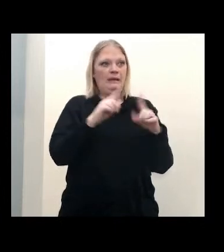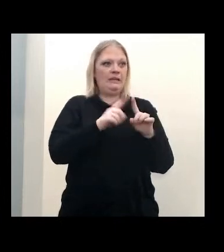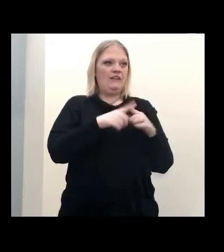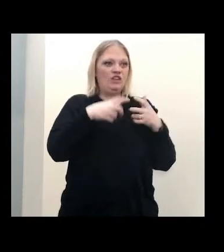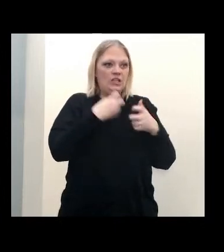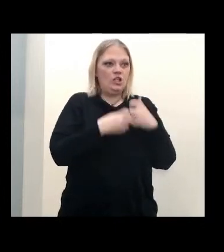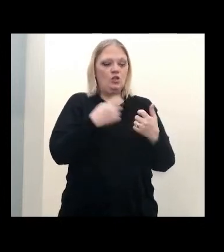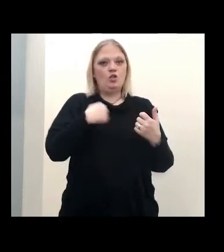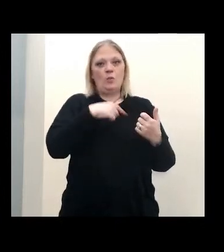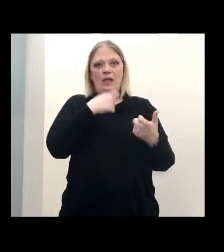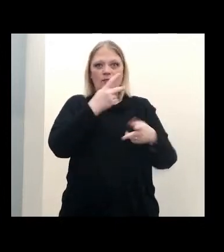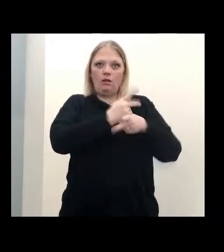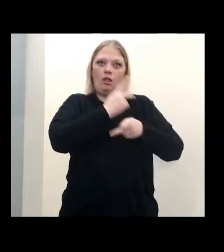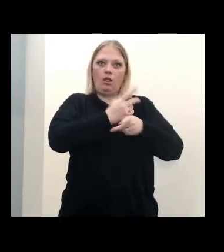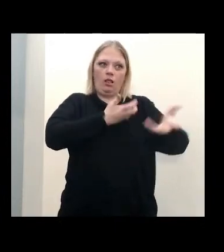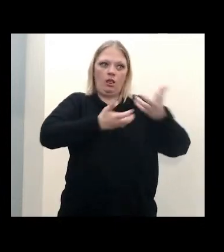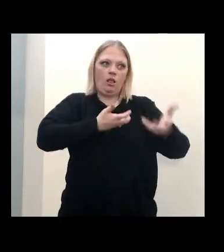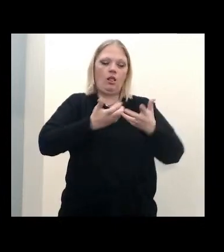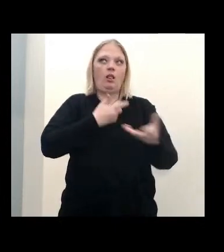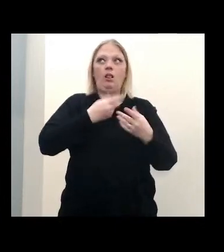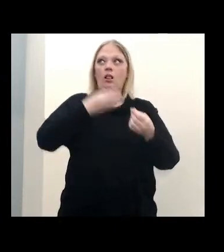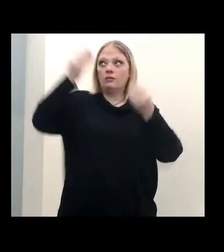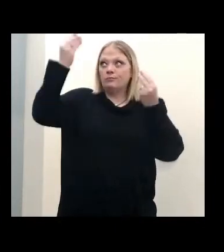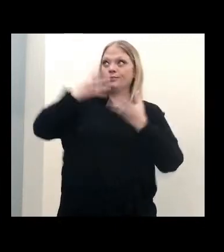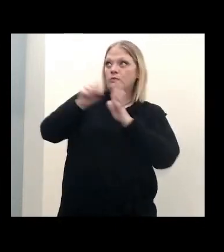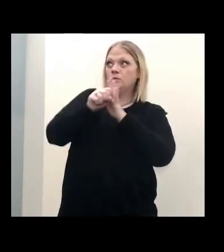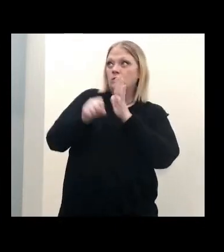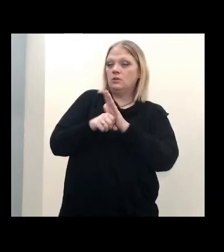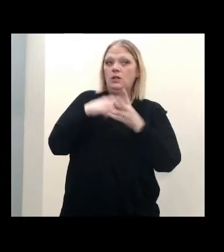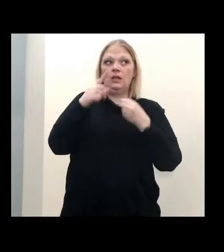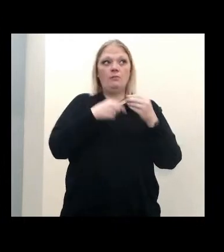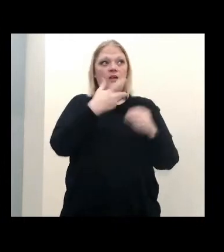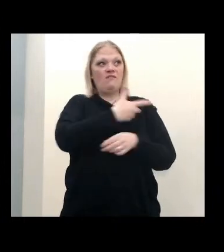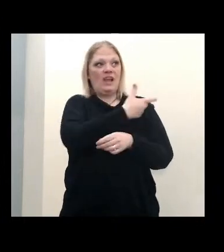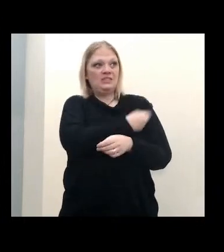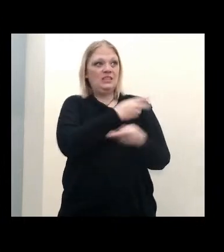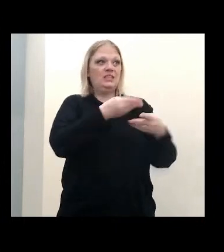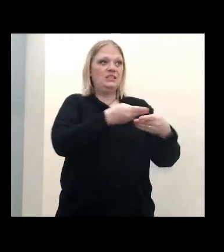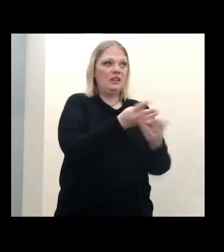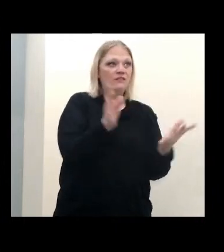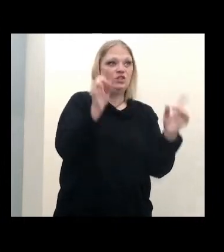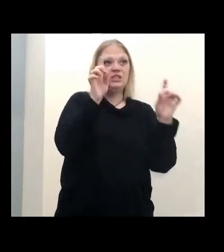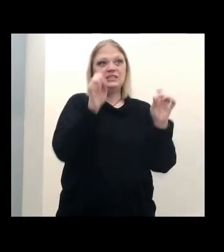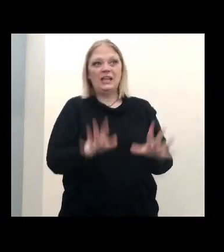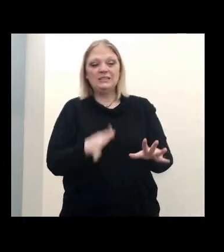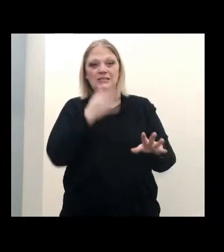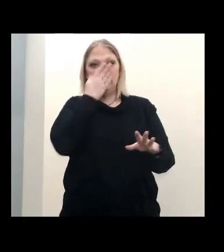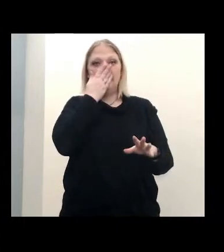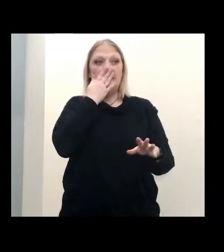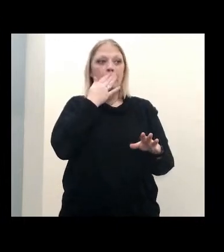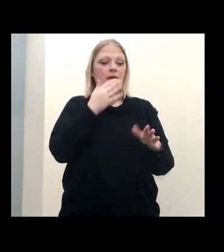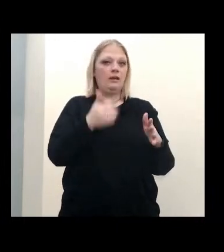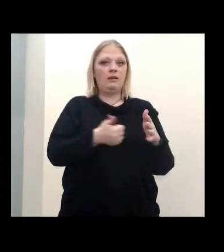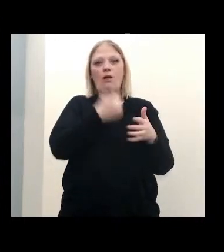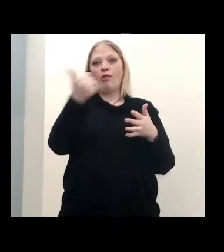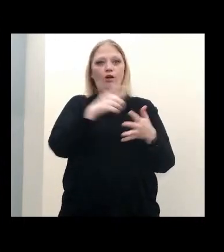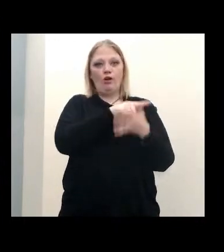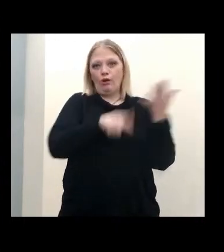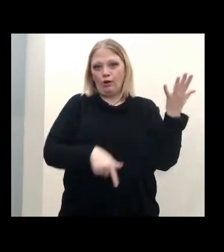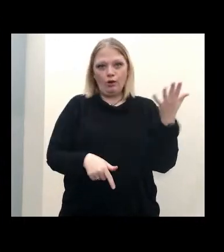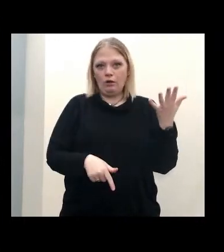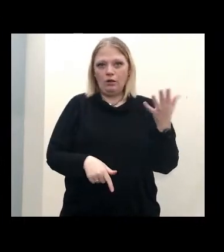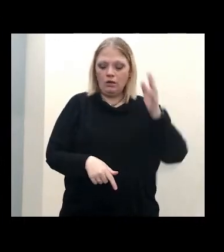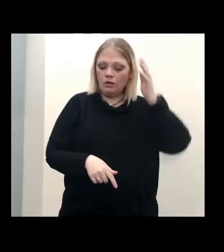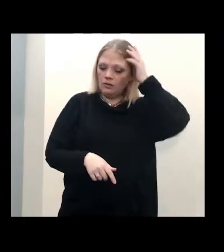with as we got more information from the state with regards to vaccine delivery and testing and other aspects. And